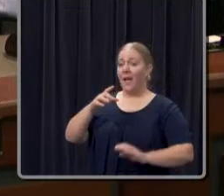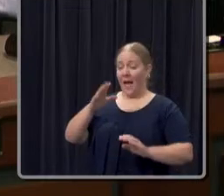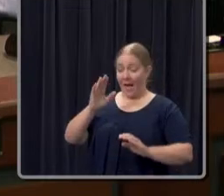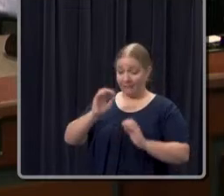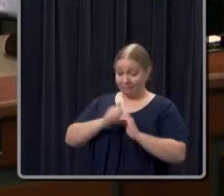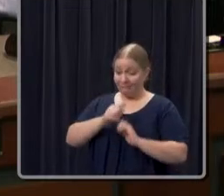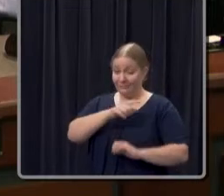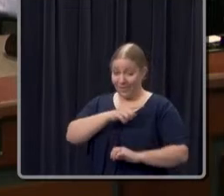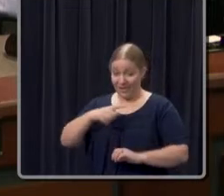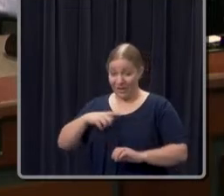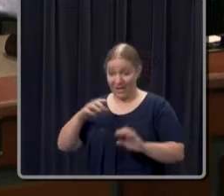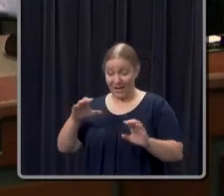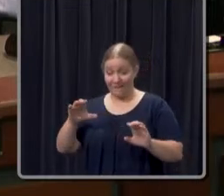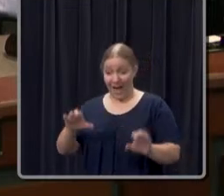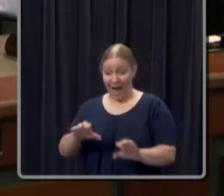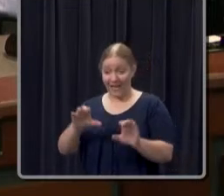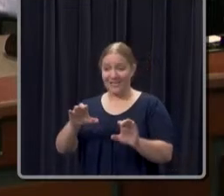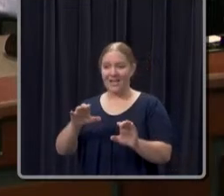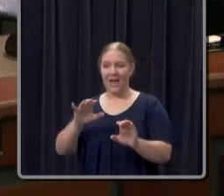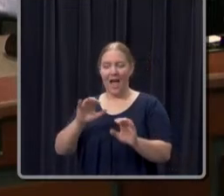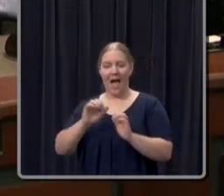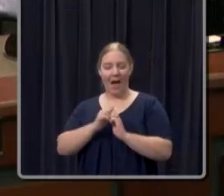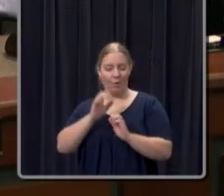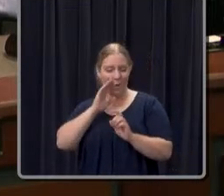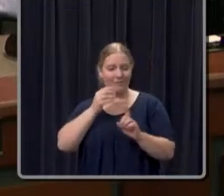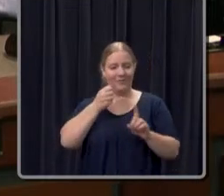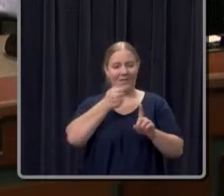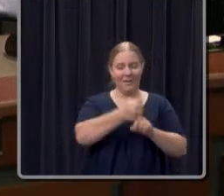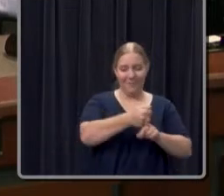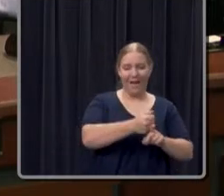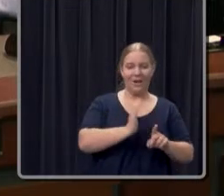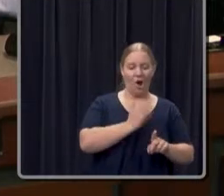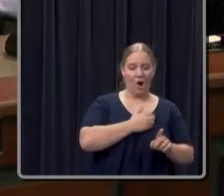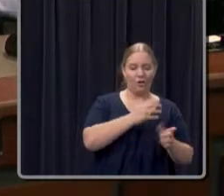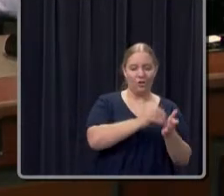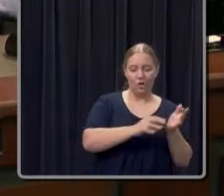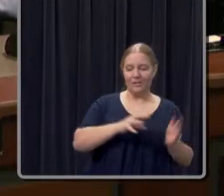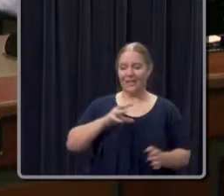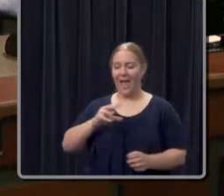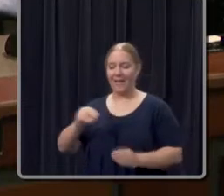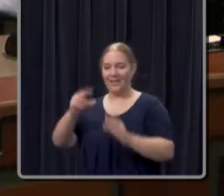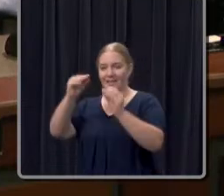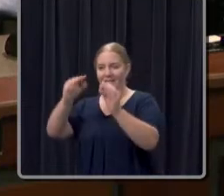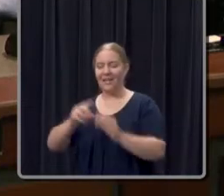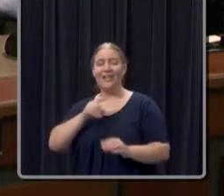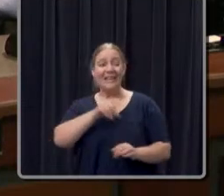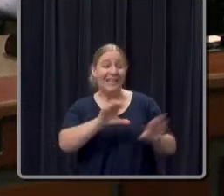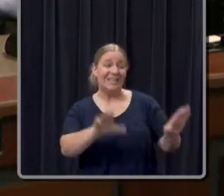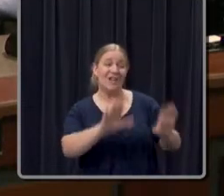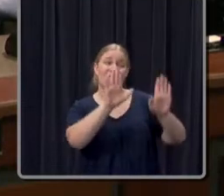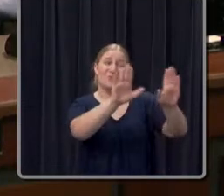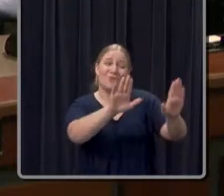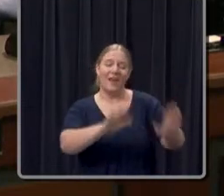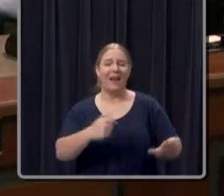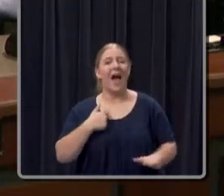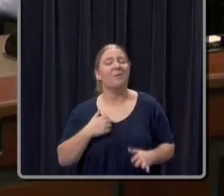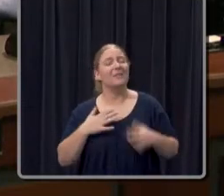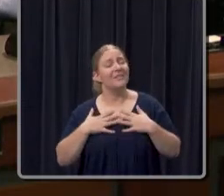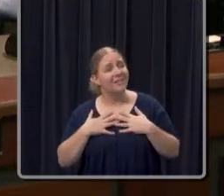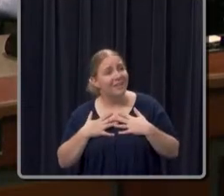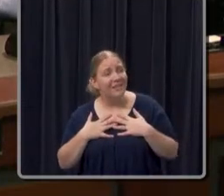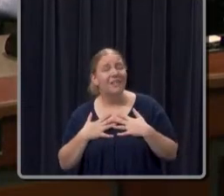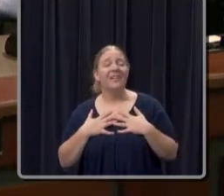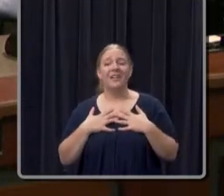session, essentially, and why it's impactful for our students and teachers. And he did so great. I was